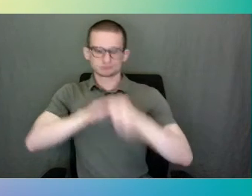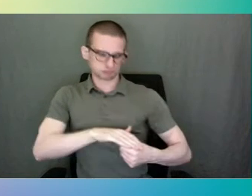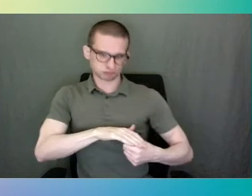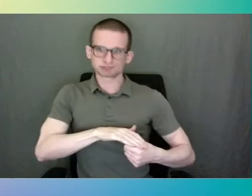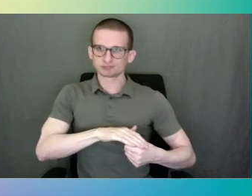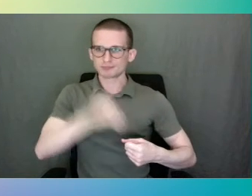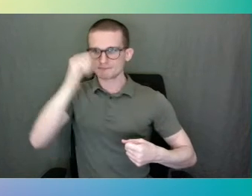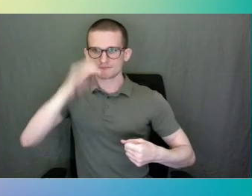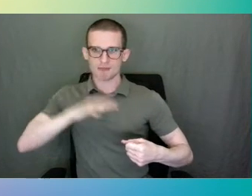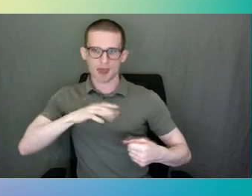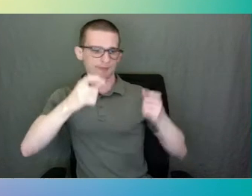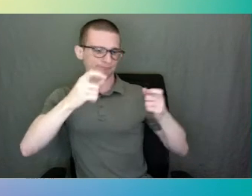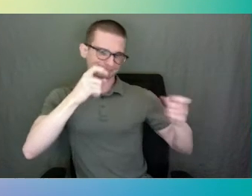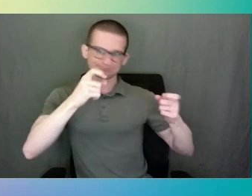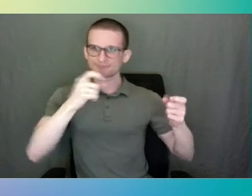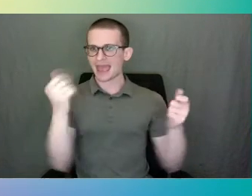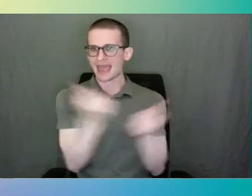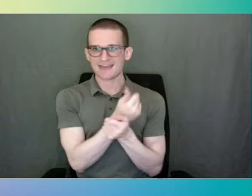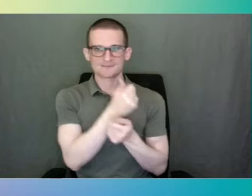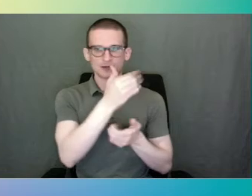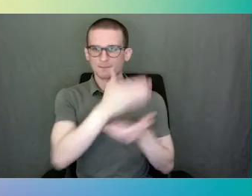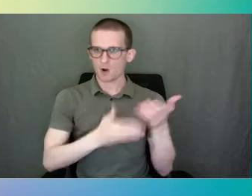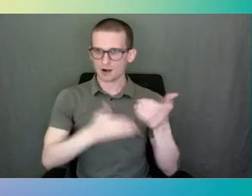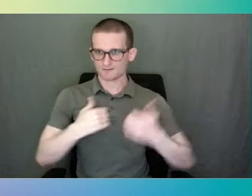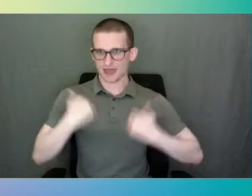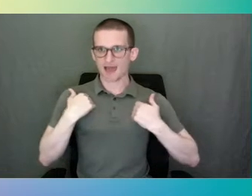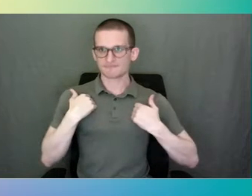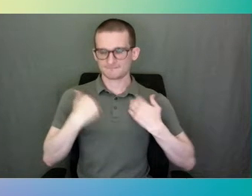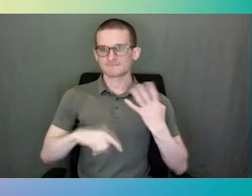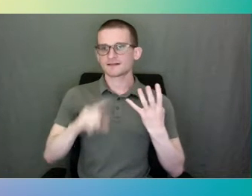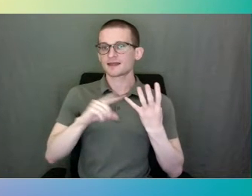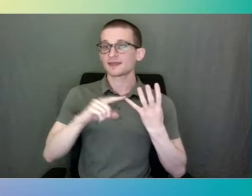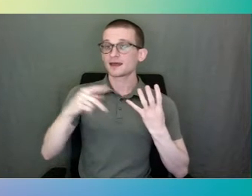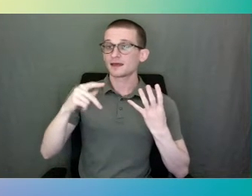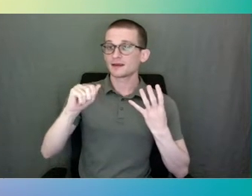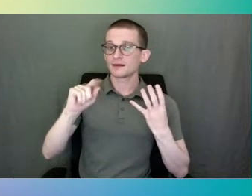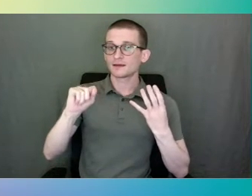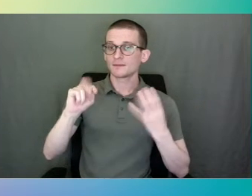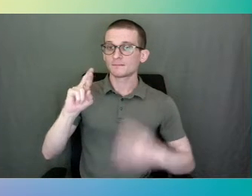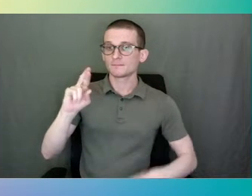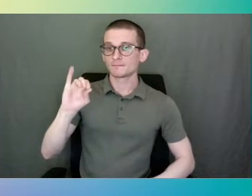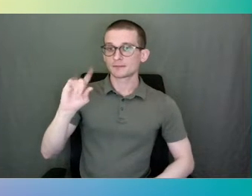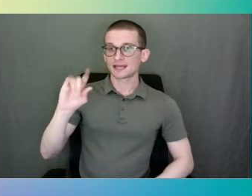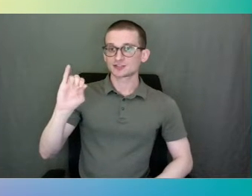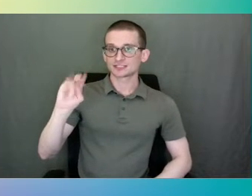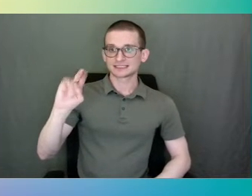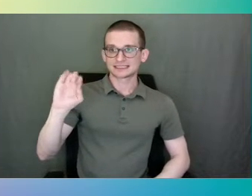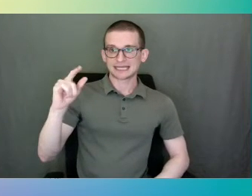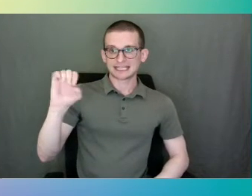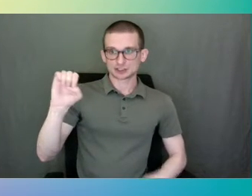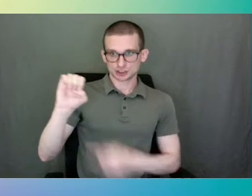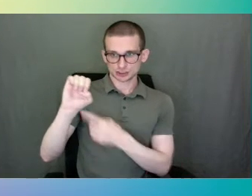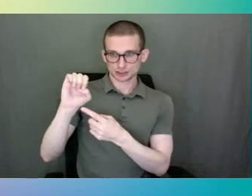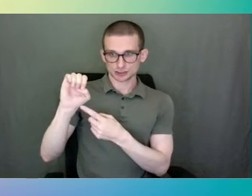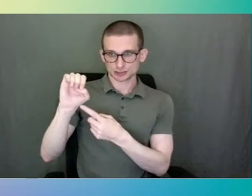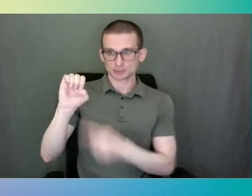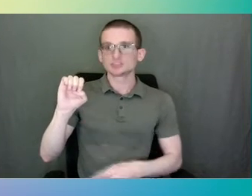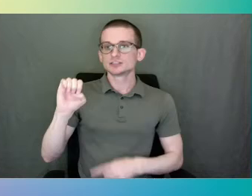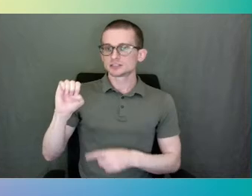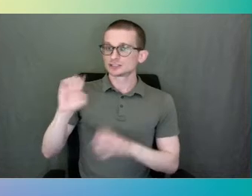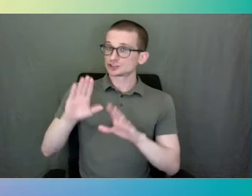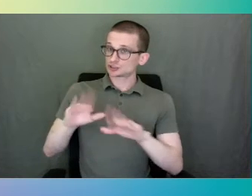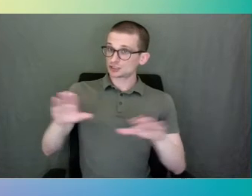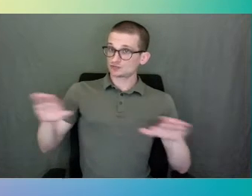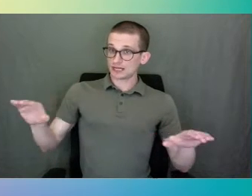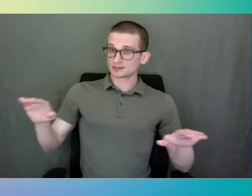finally, we have on the last thing on our list here is patrilineage. The descendants are traced through the